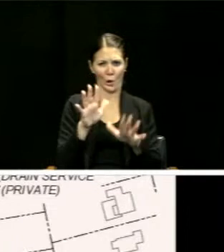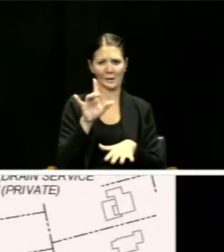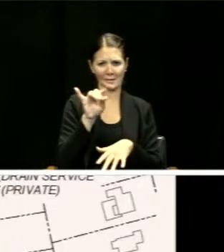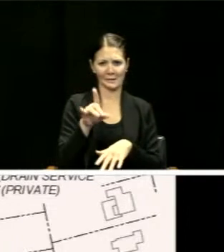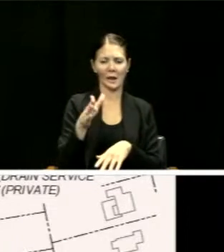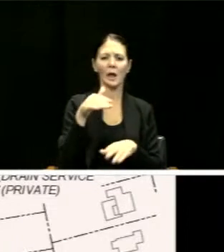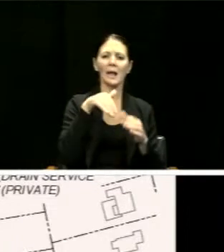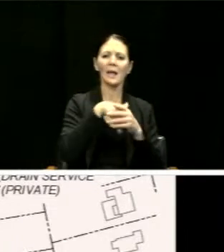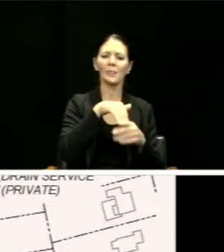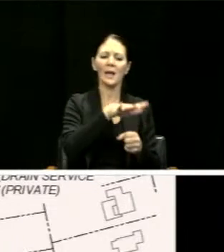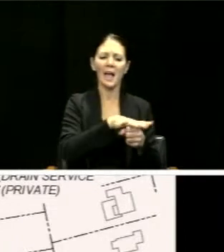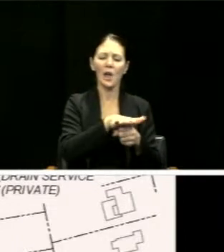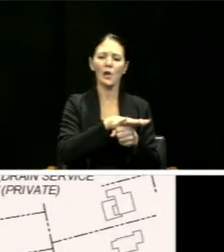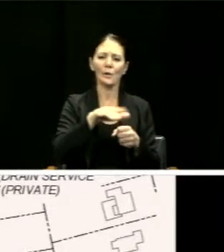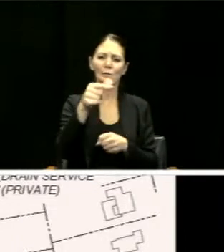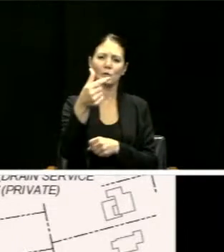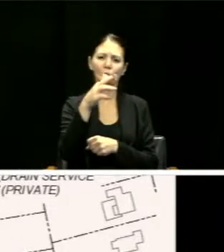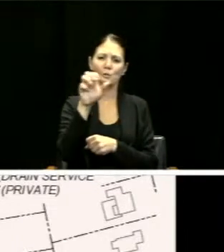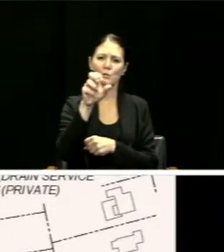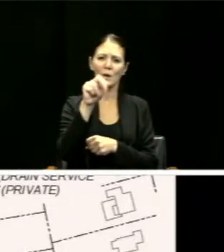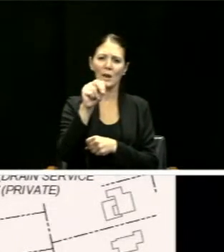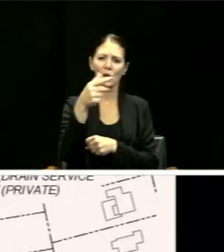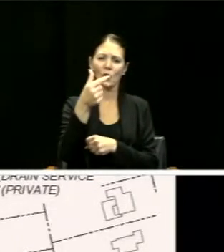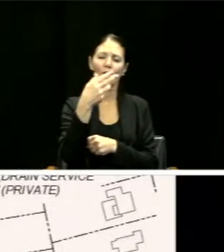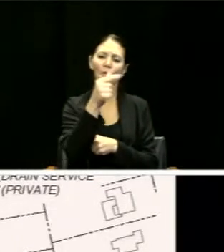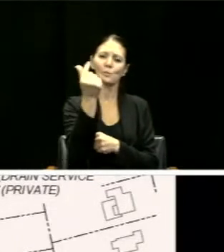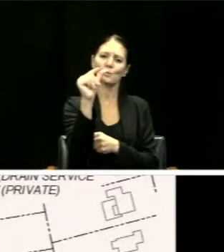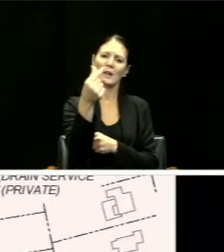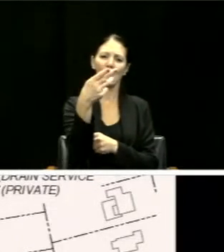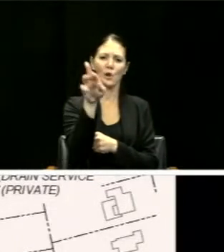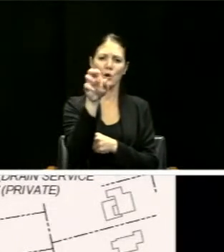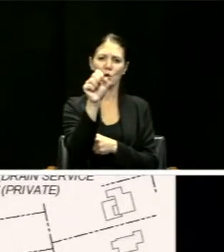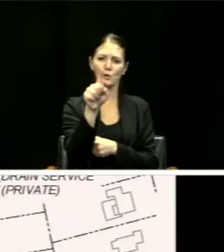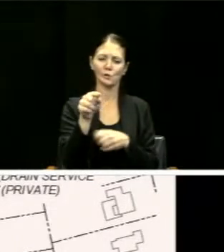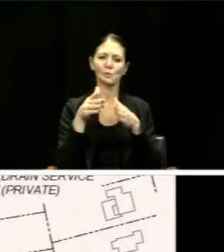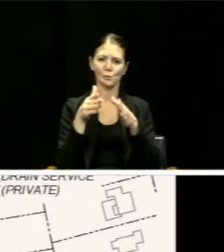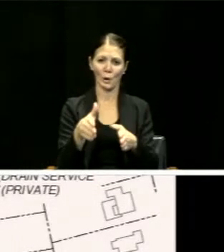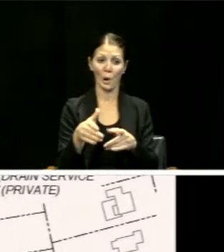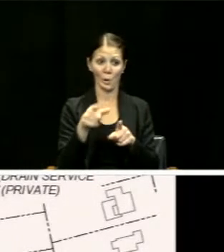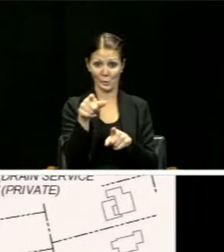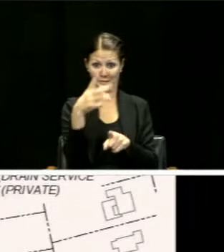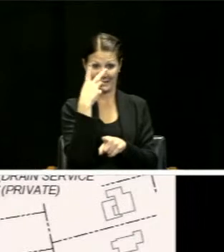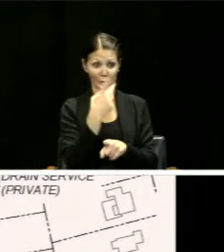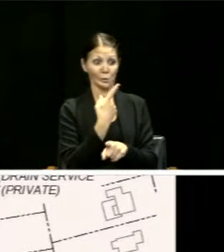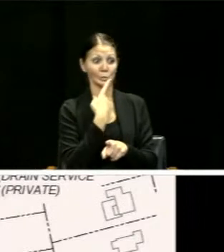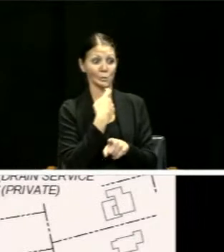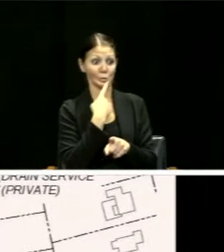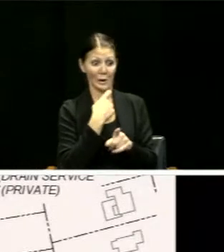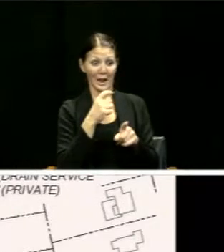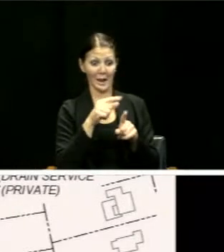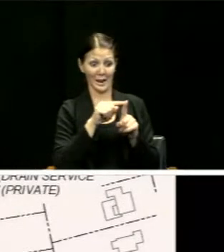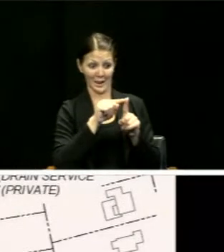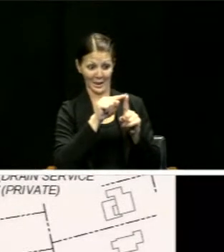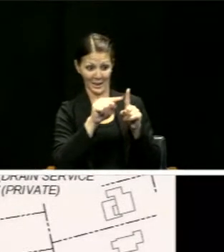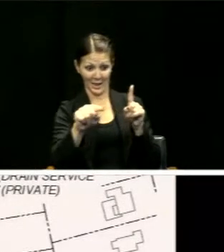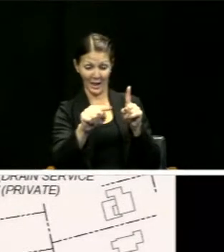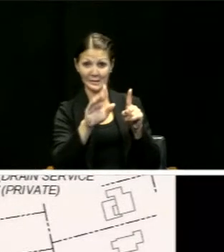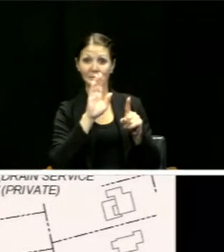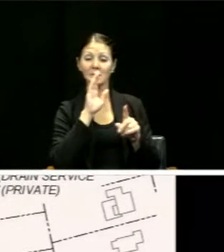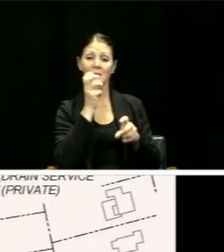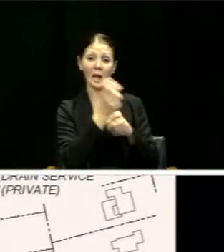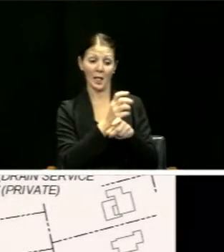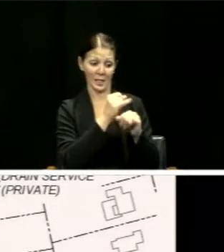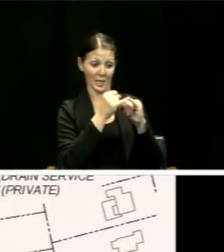Road area. And so you can see where the red solid lines are drain extensions, and then